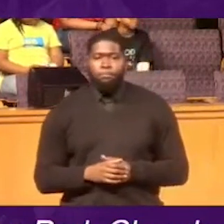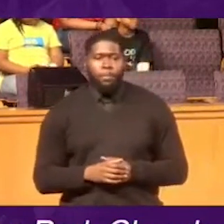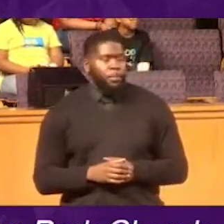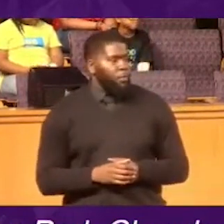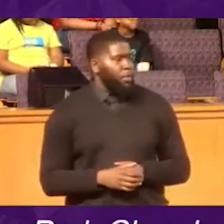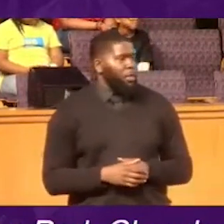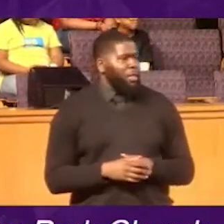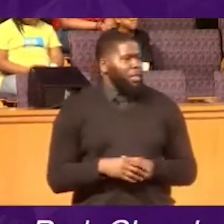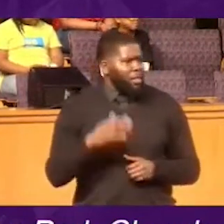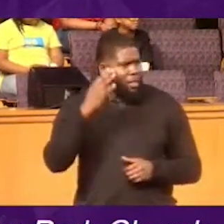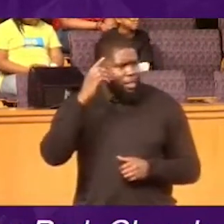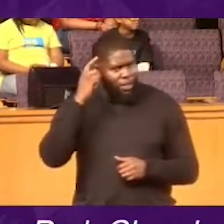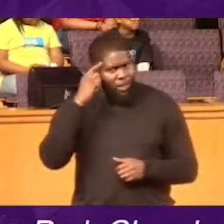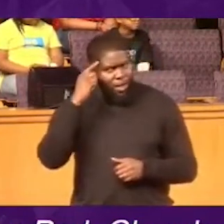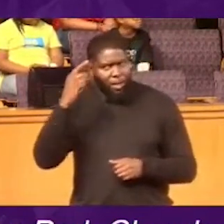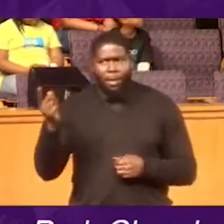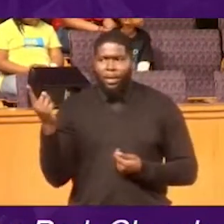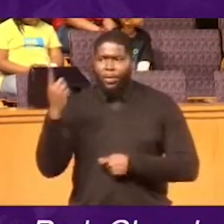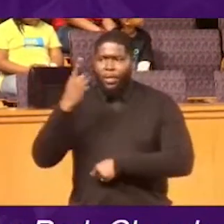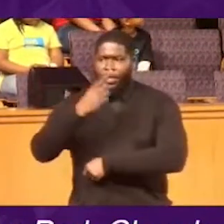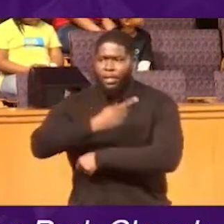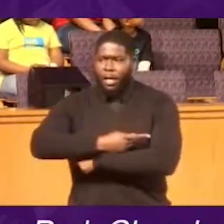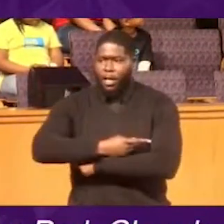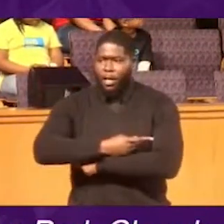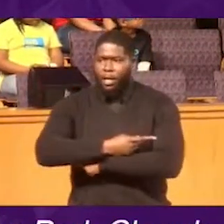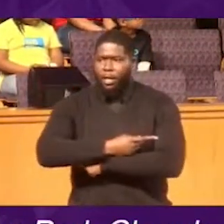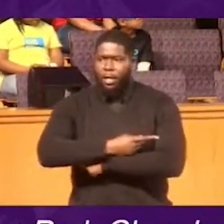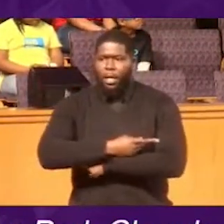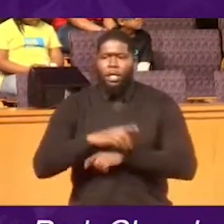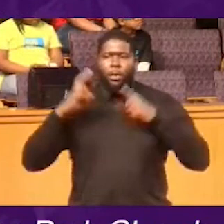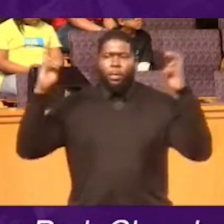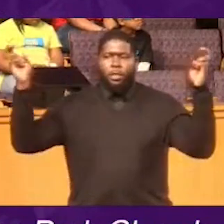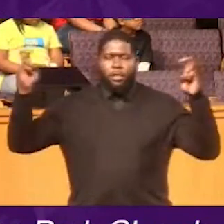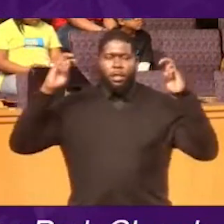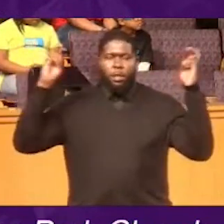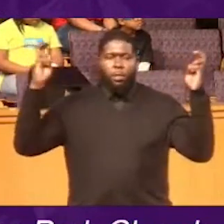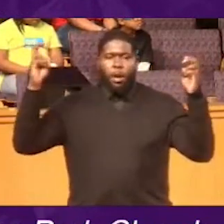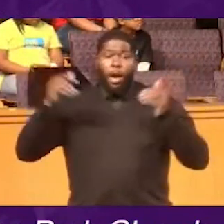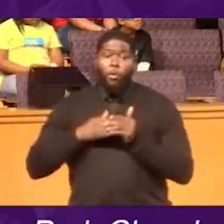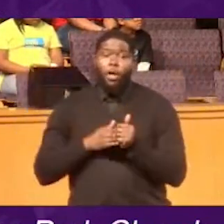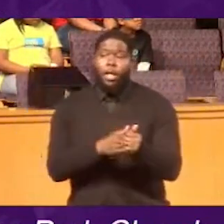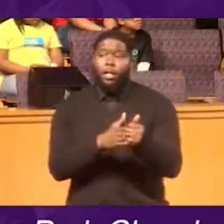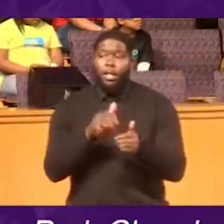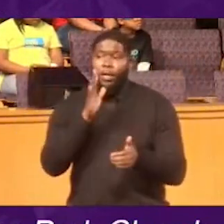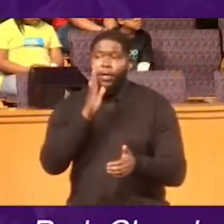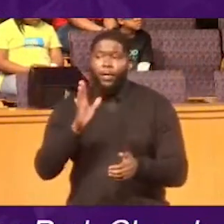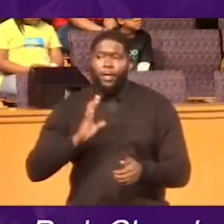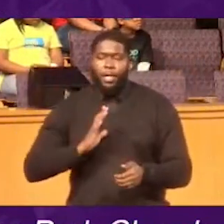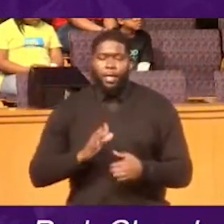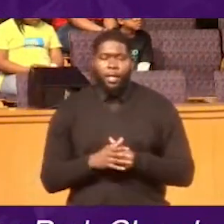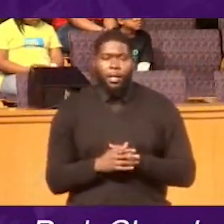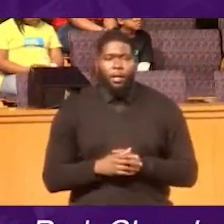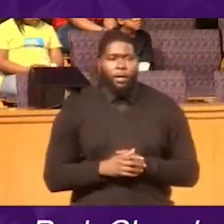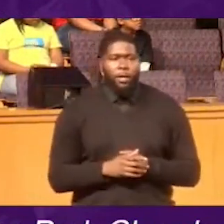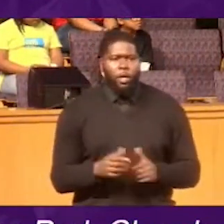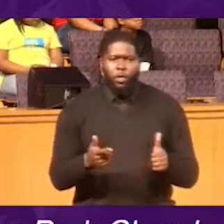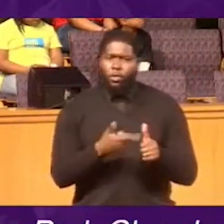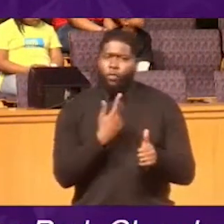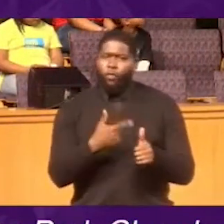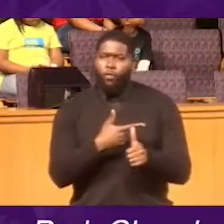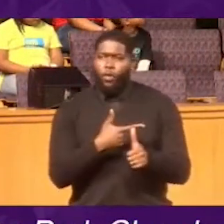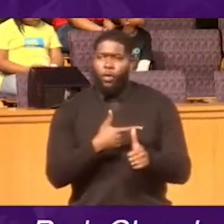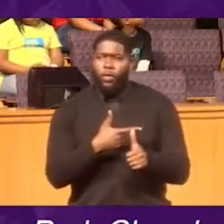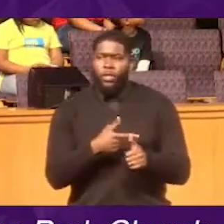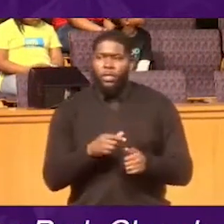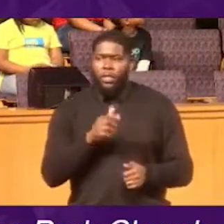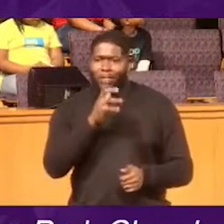So think about this day that we celebrate our leading lady, or as I call her, the First Lady of the